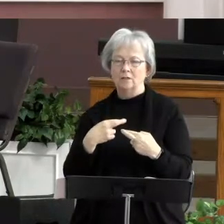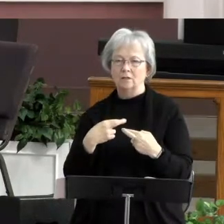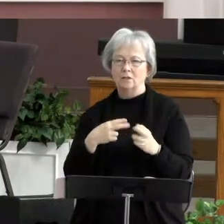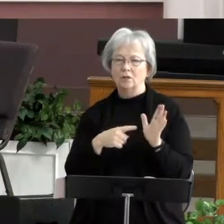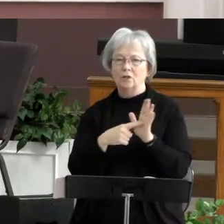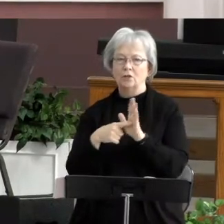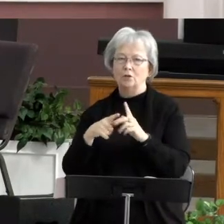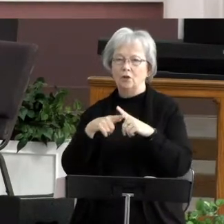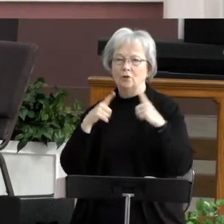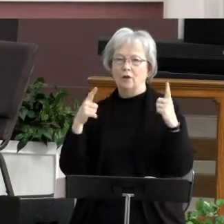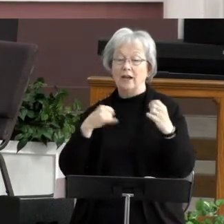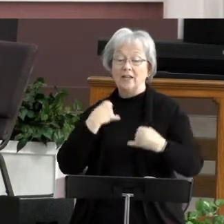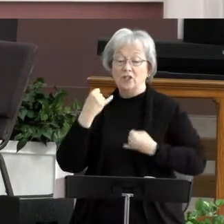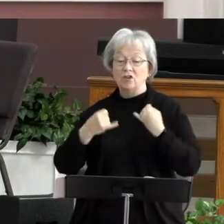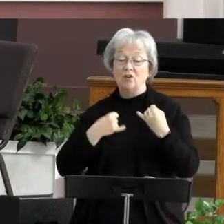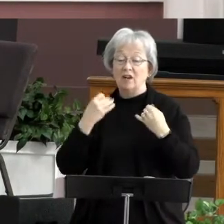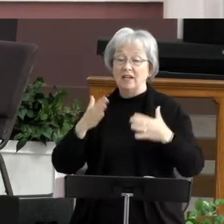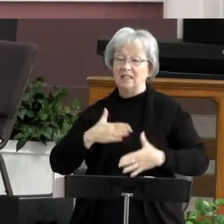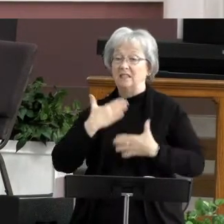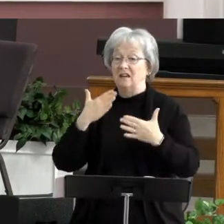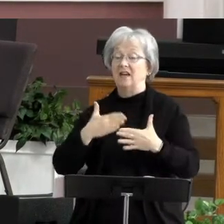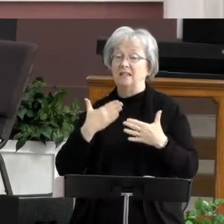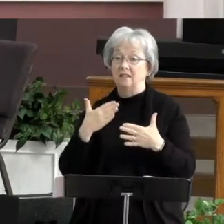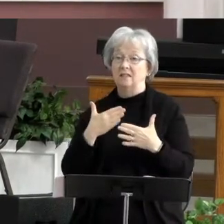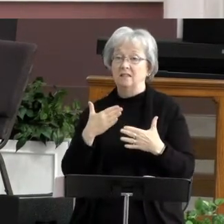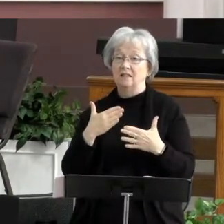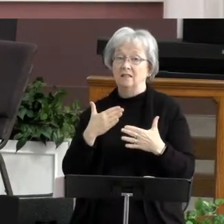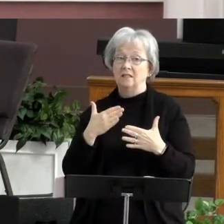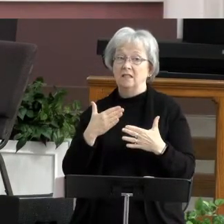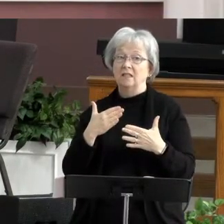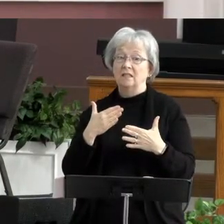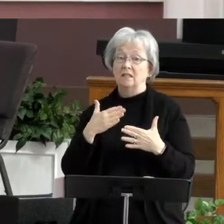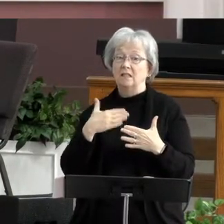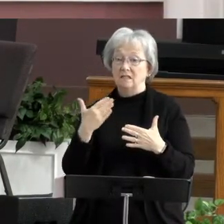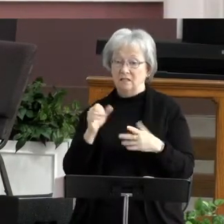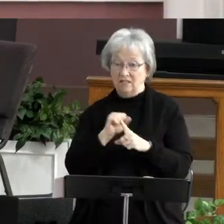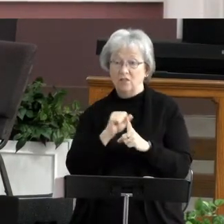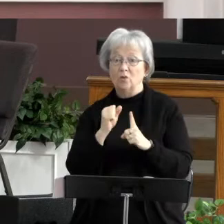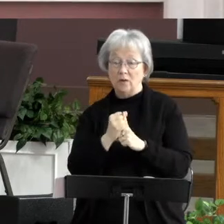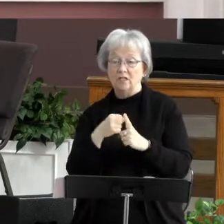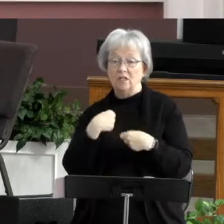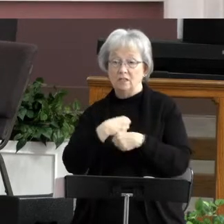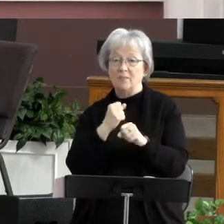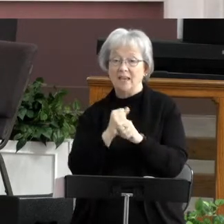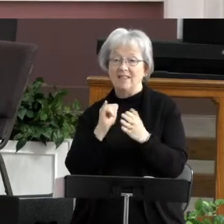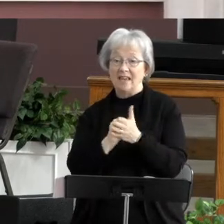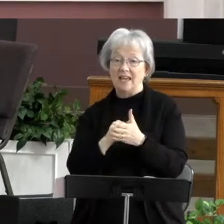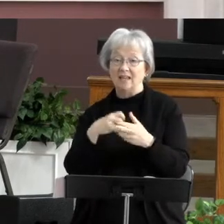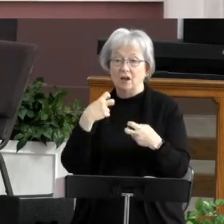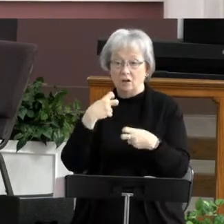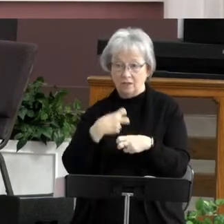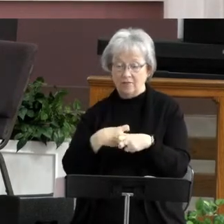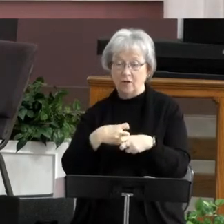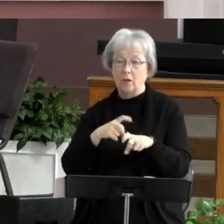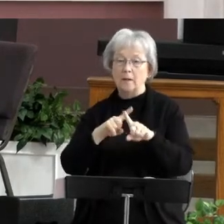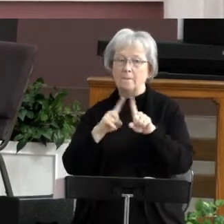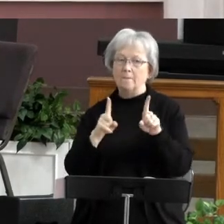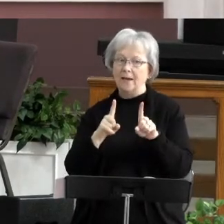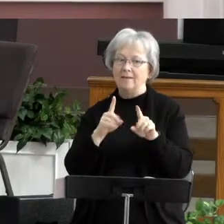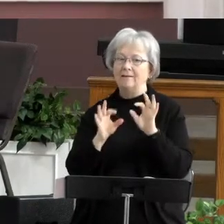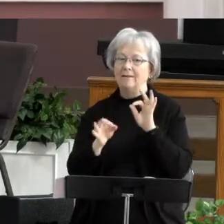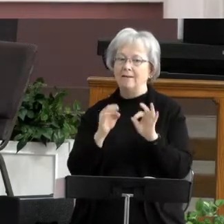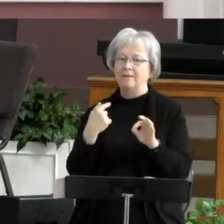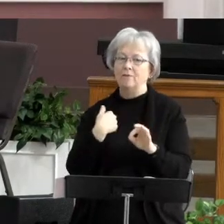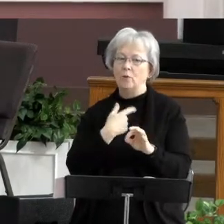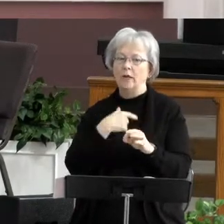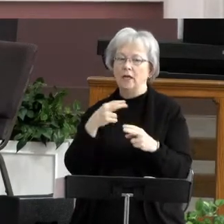While there are definitely times when this is more difficult than others, the fact is, if we choose, we can always find something